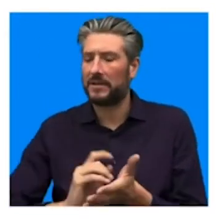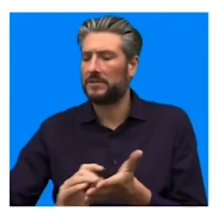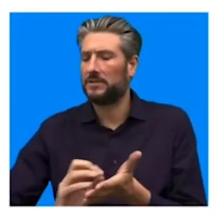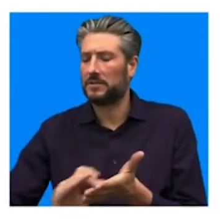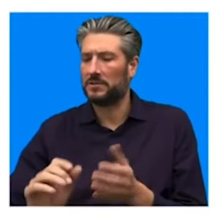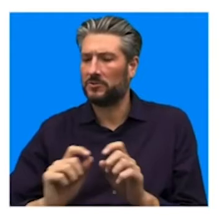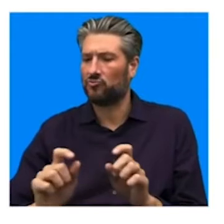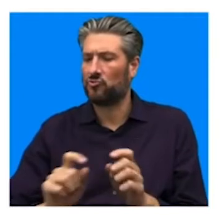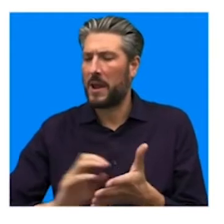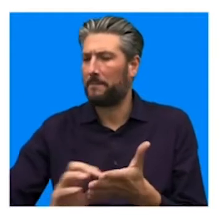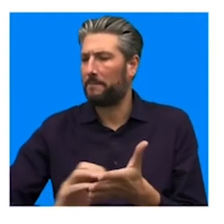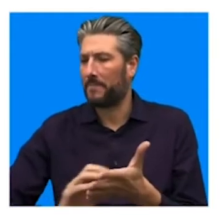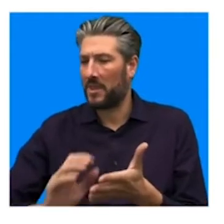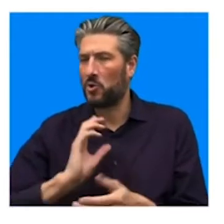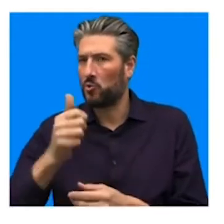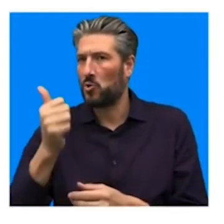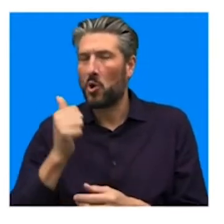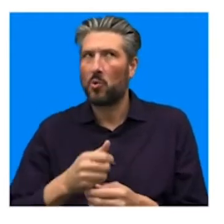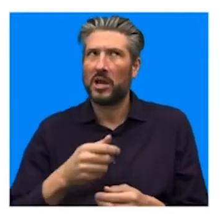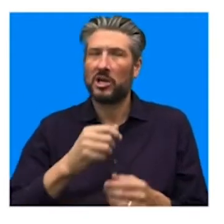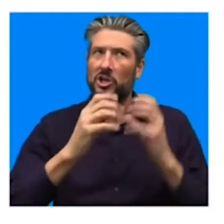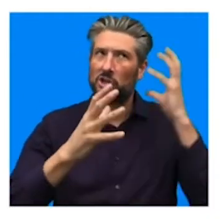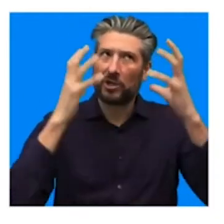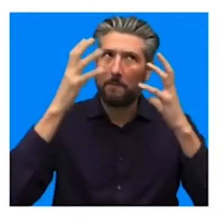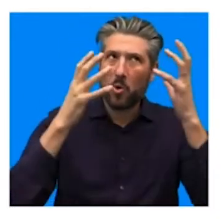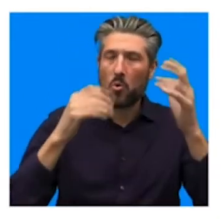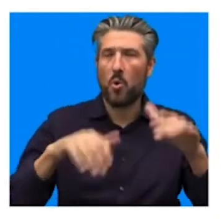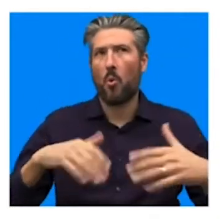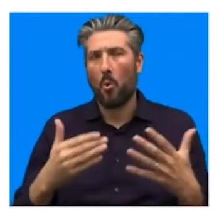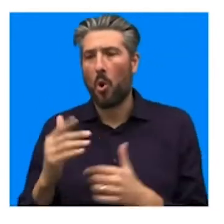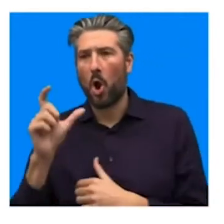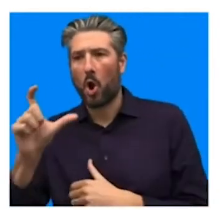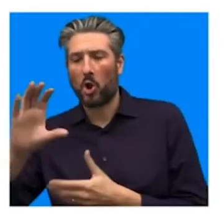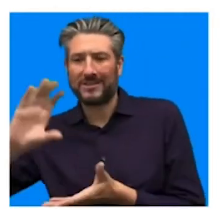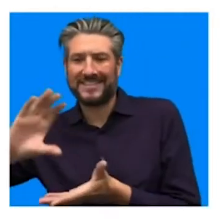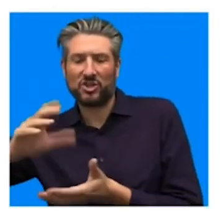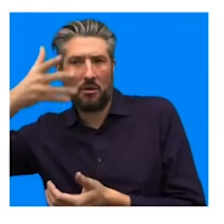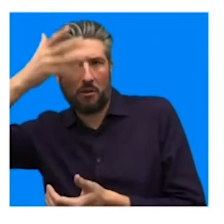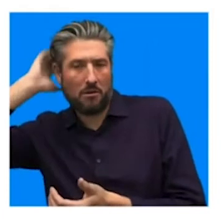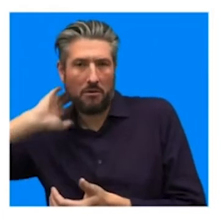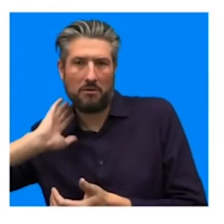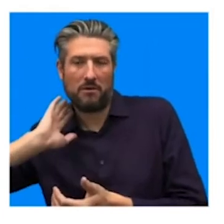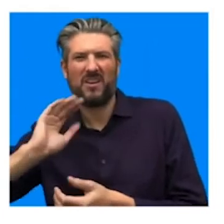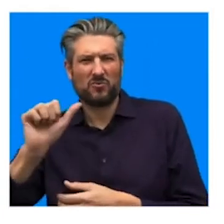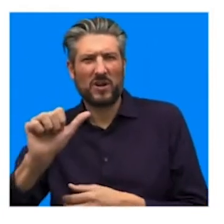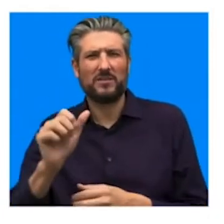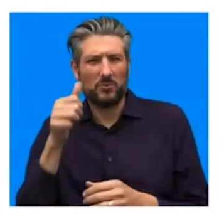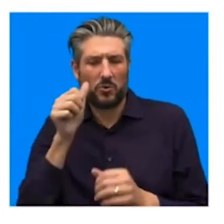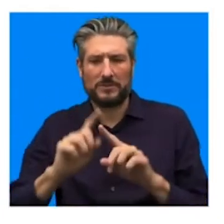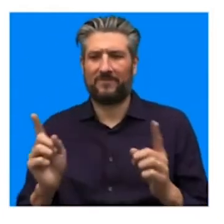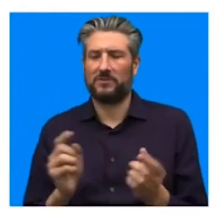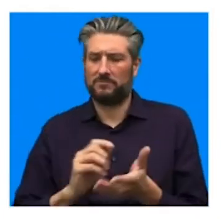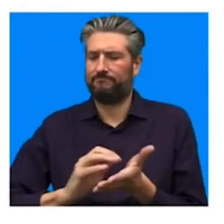tell by touch shampoo from conditioner. So, you know, my vision is that we will expand this to the